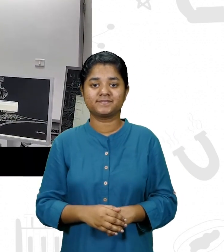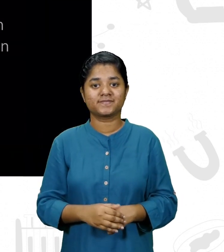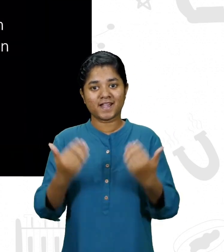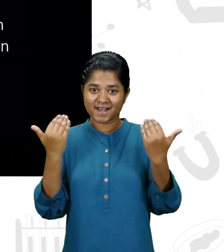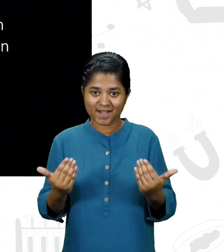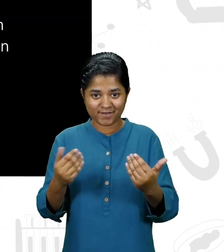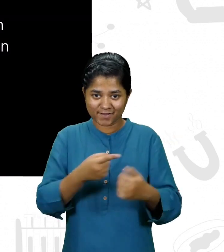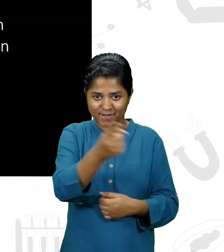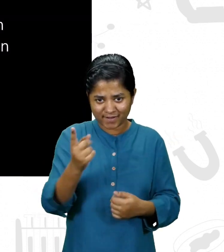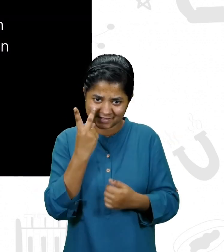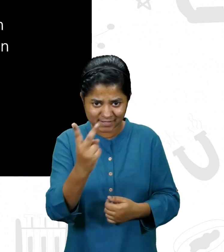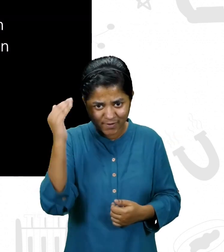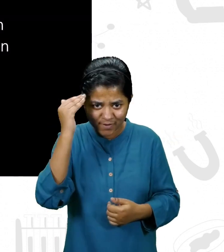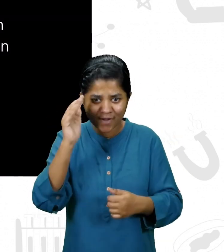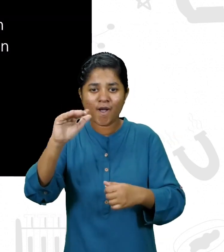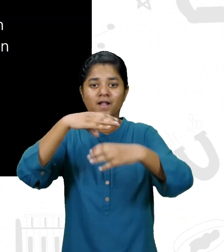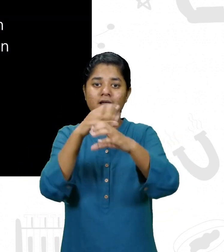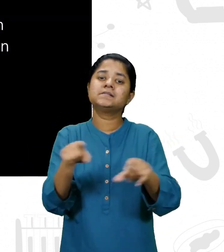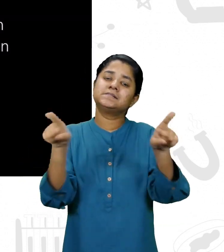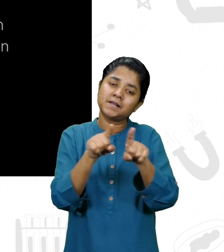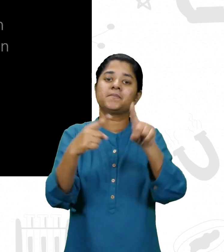microscope.